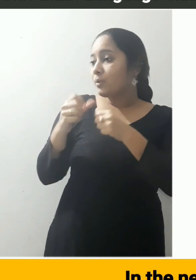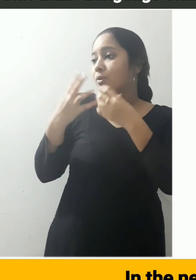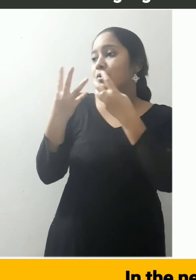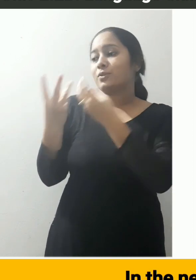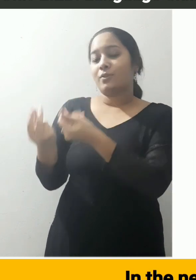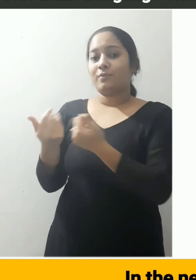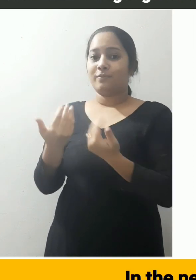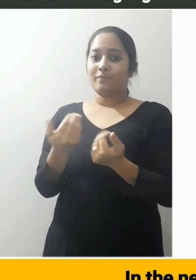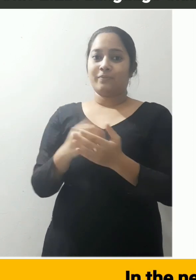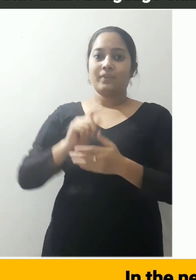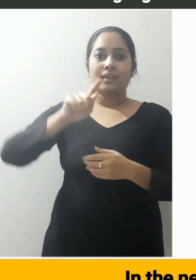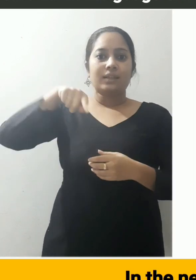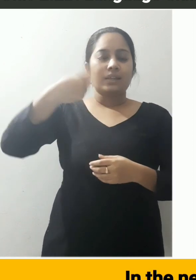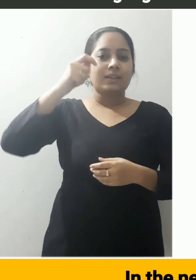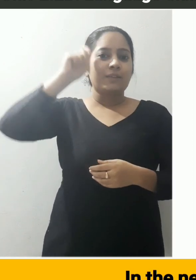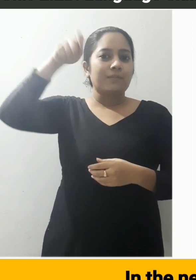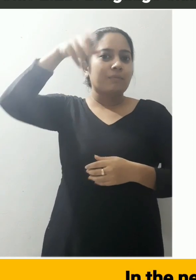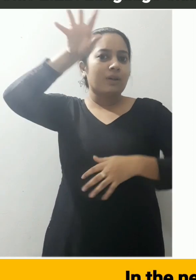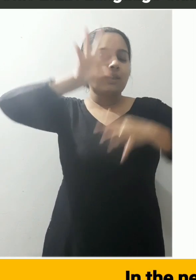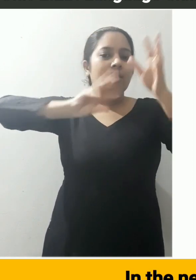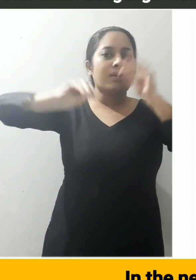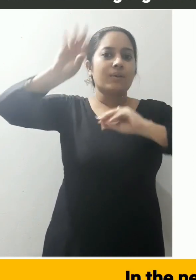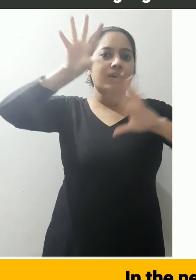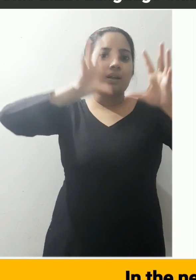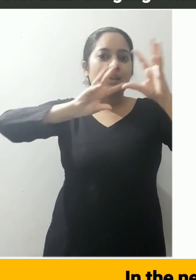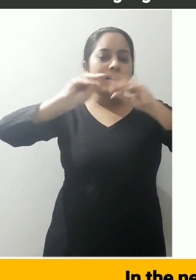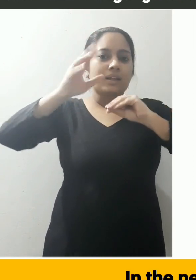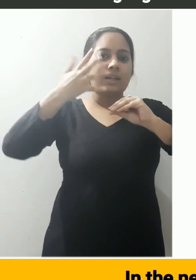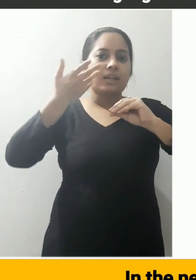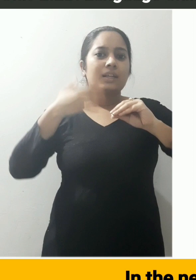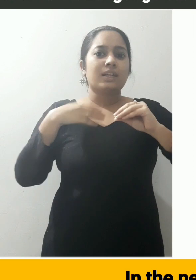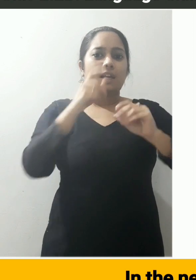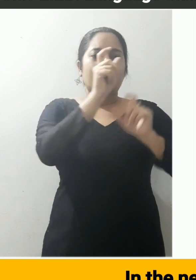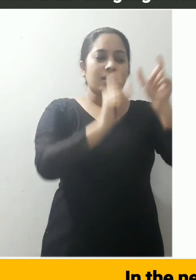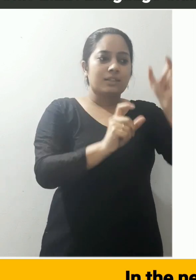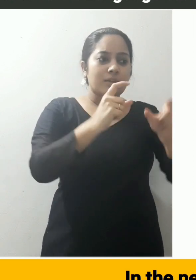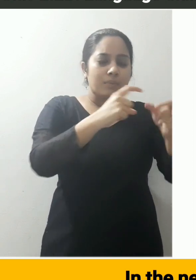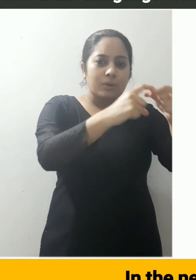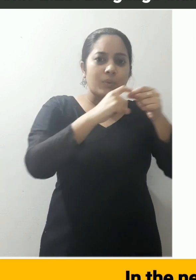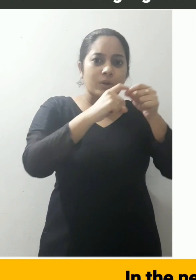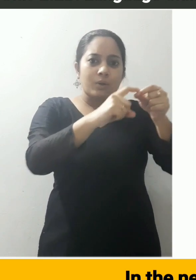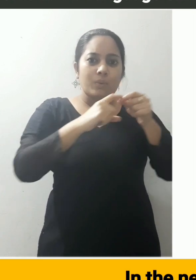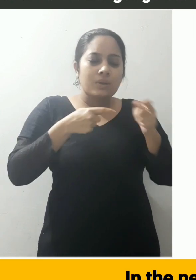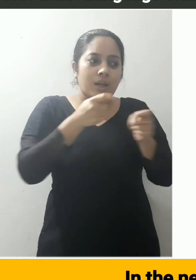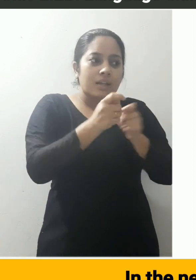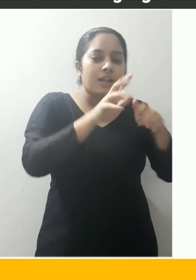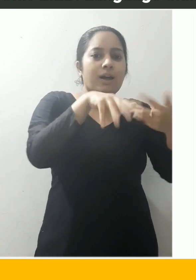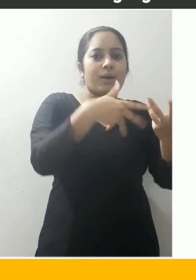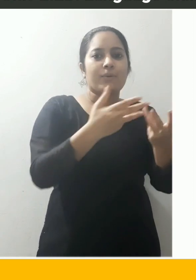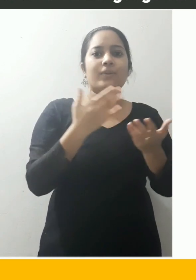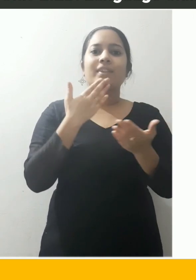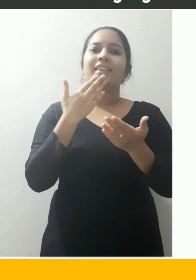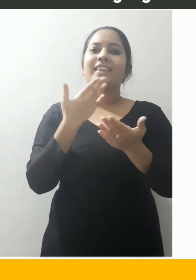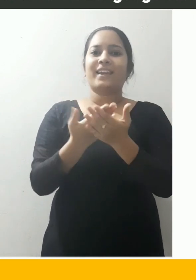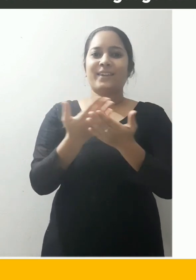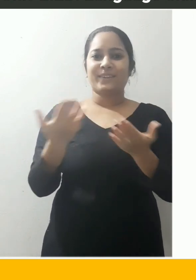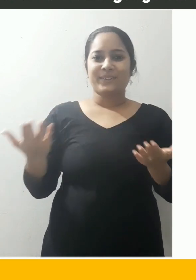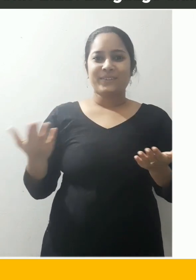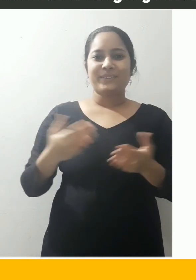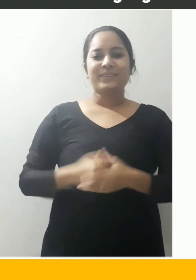In the next video, we will learn about dealing remotely with customer queries. Thank you.